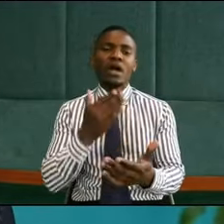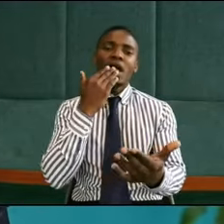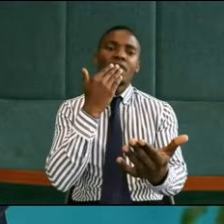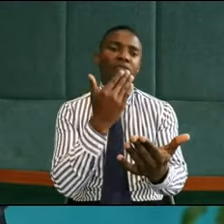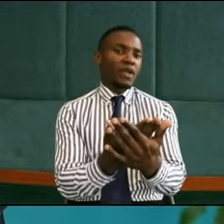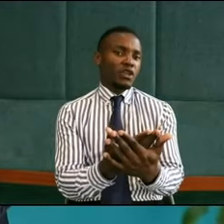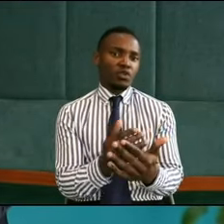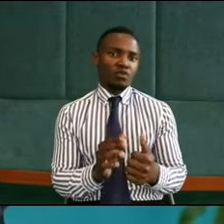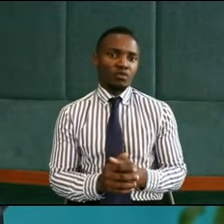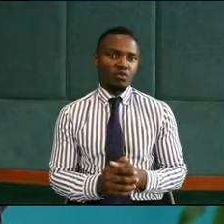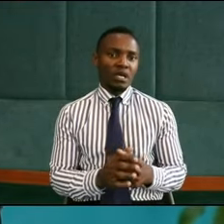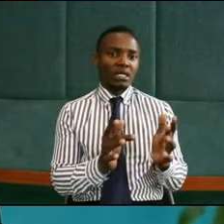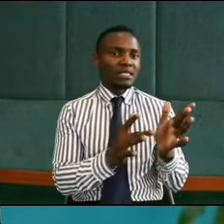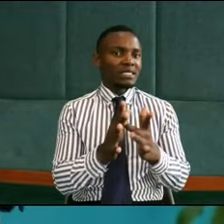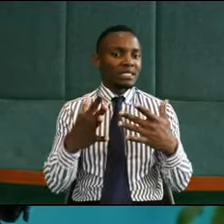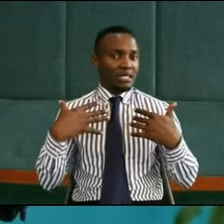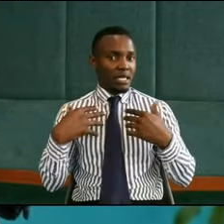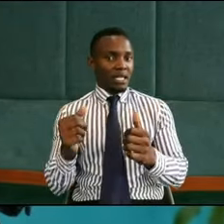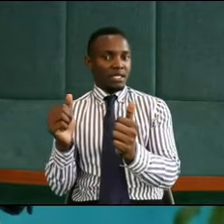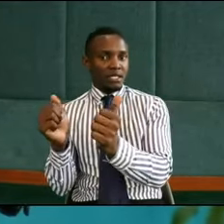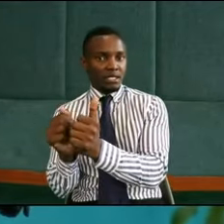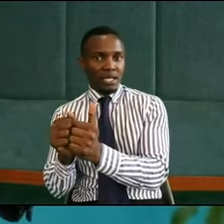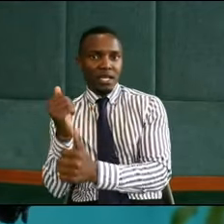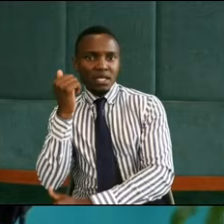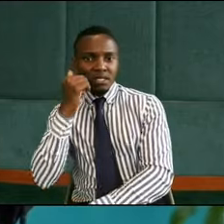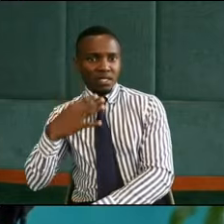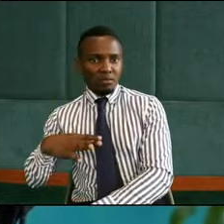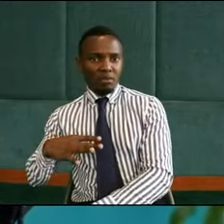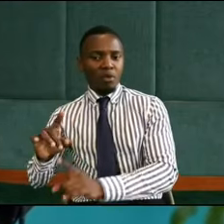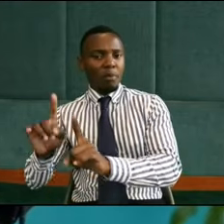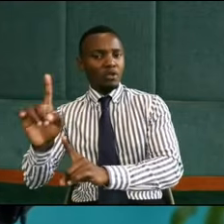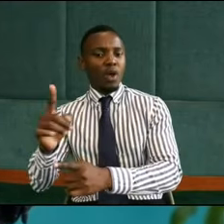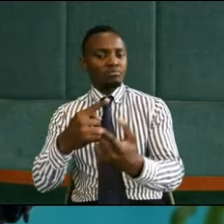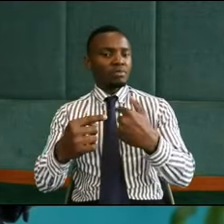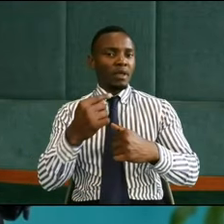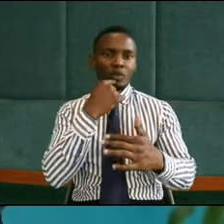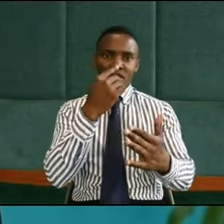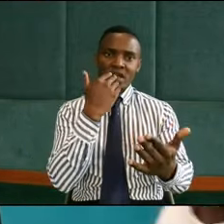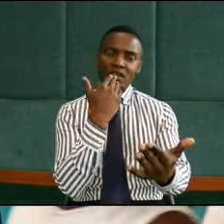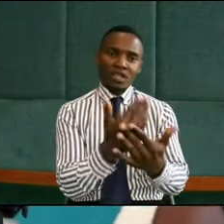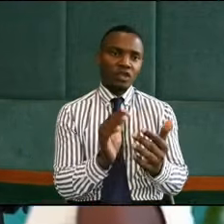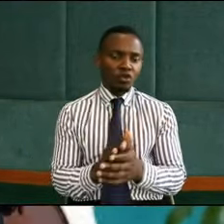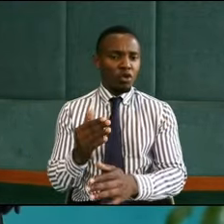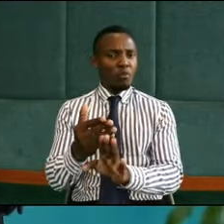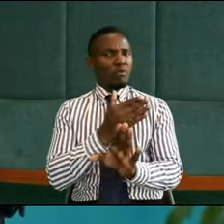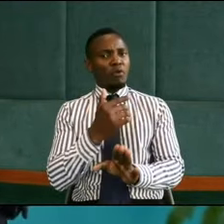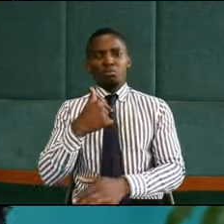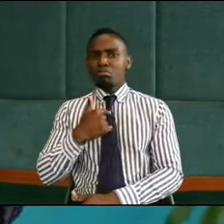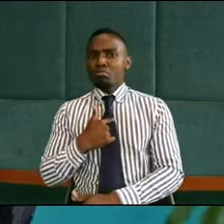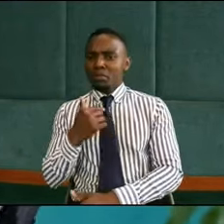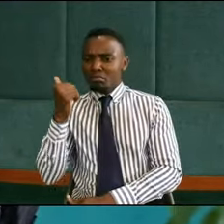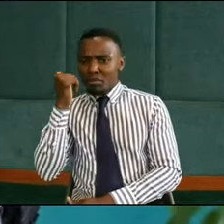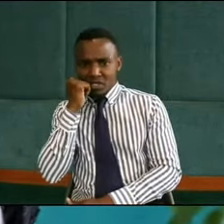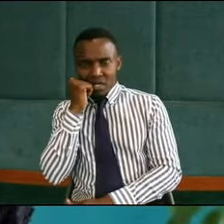you. I was a leper, but you have healed me. I was isolated,